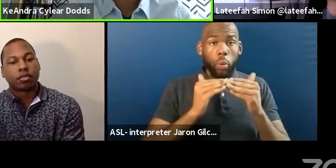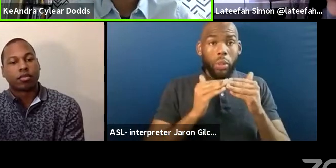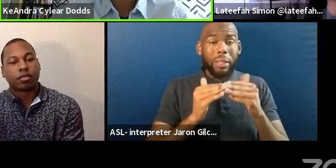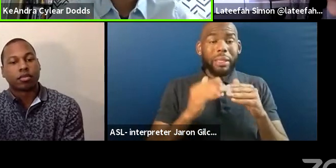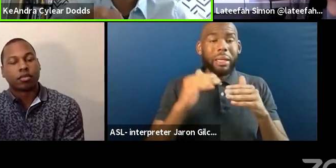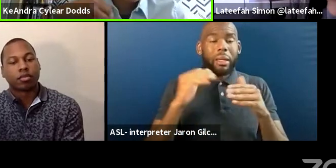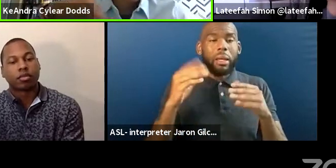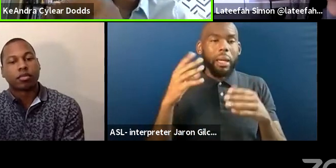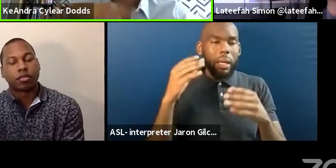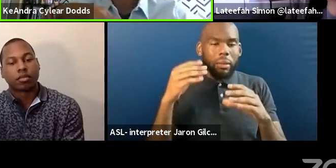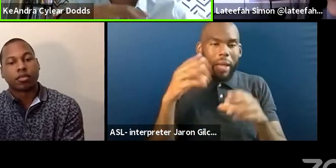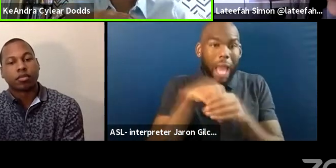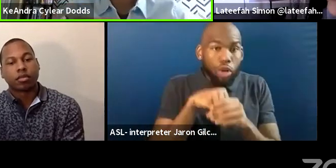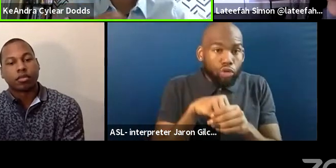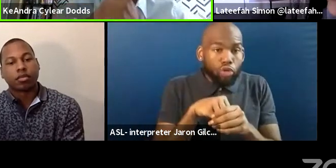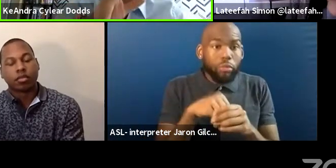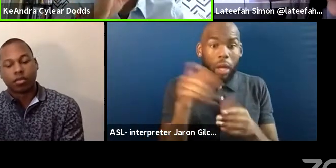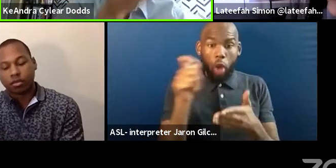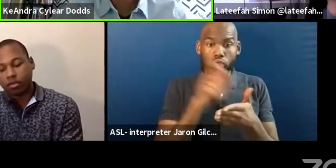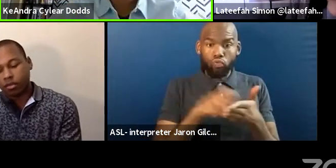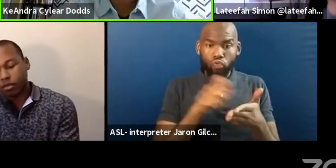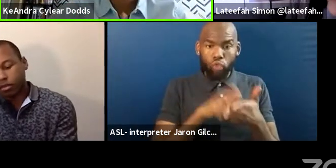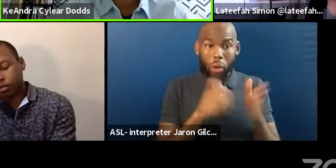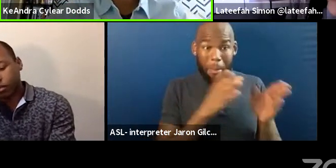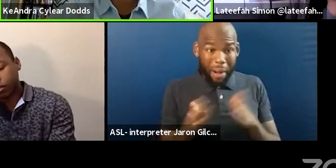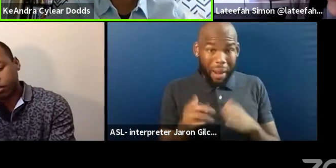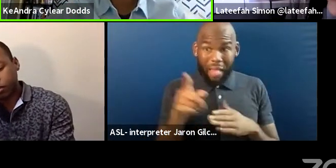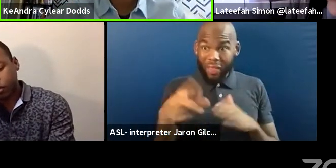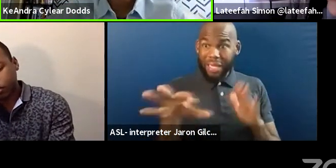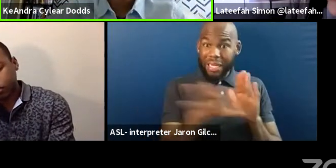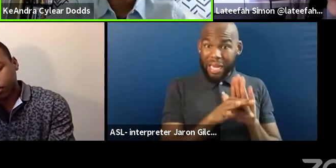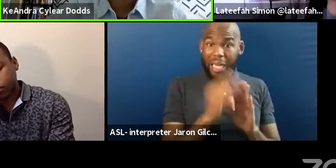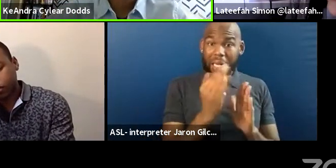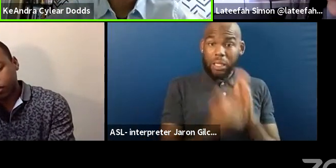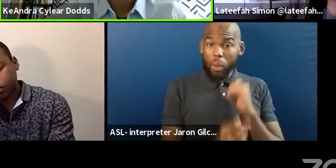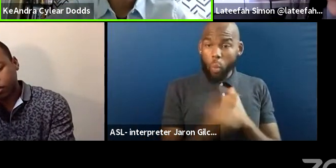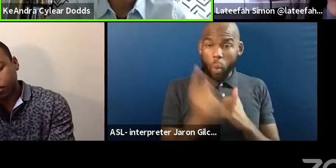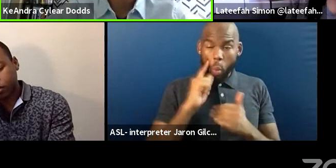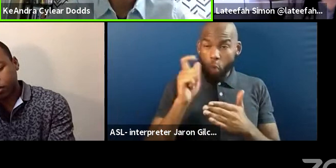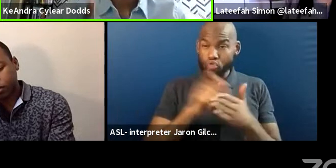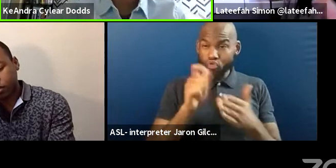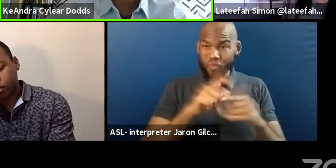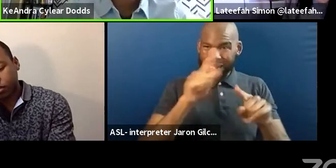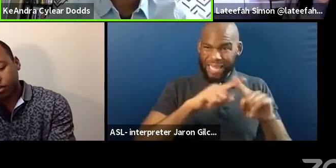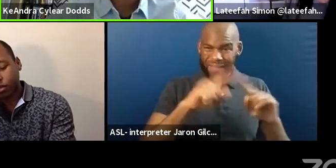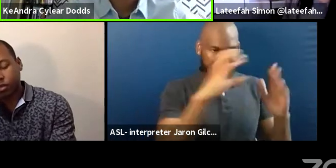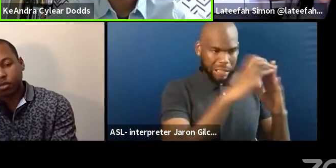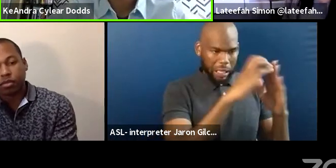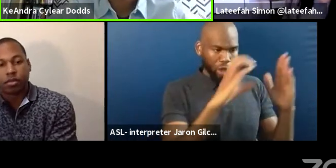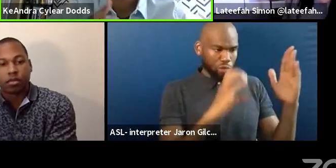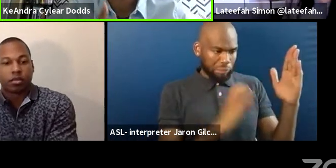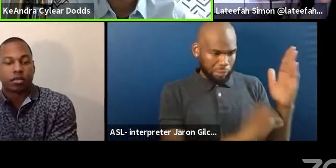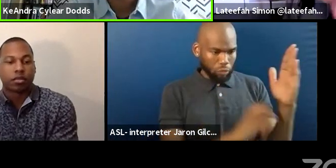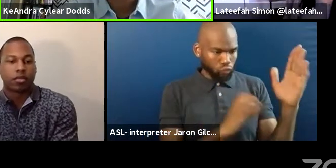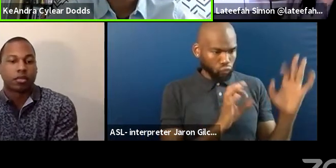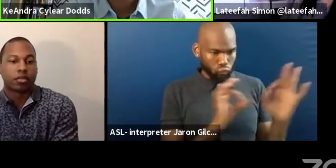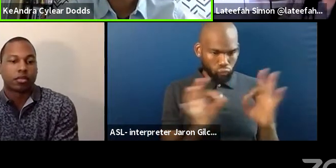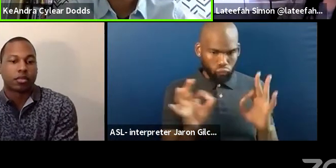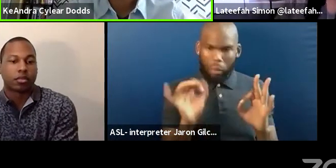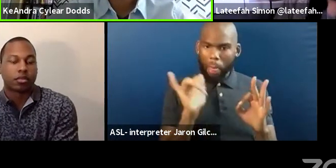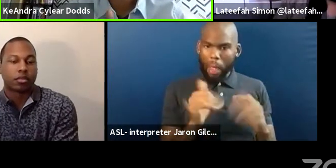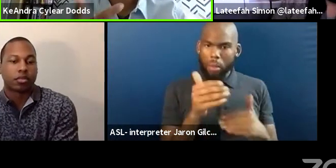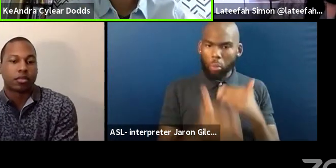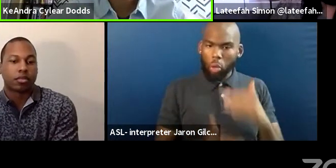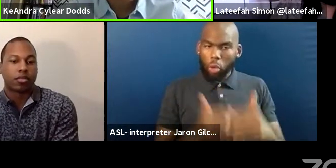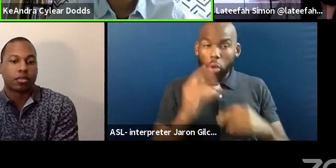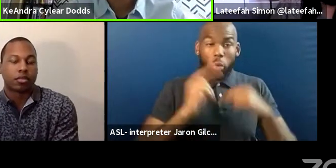the plan. They selected someone who would actually write parts of the plan. And through that process, we built relationships,